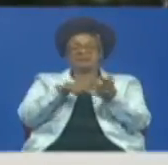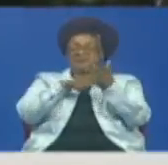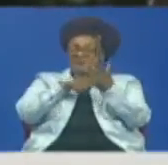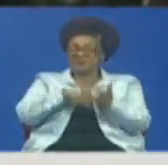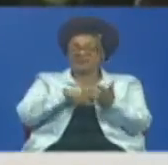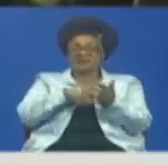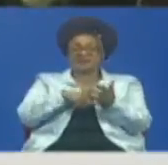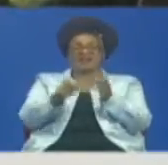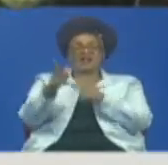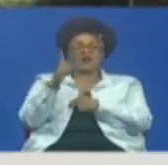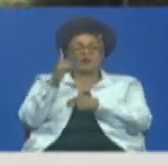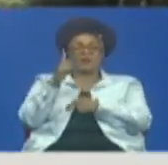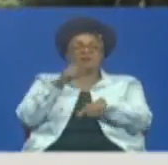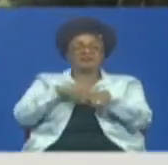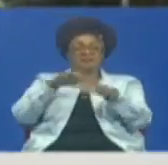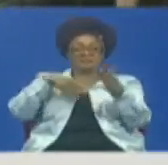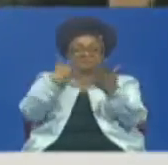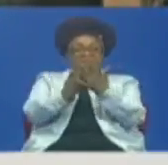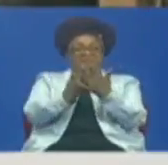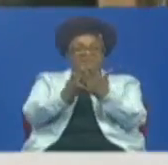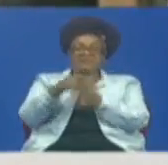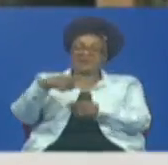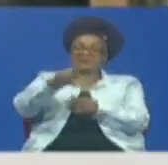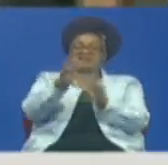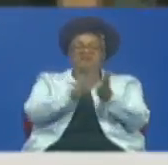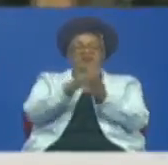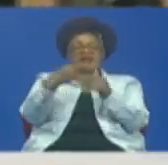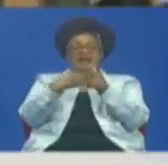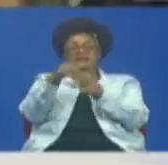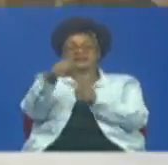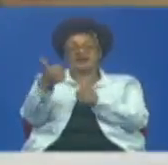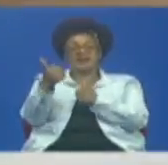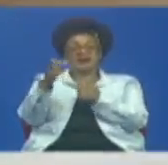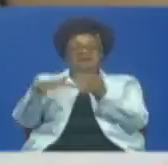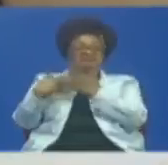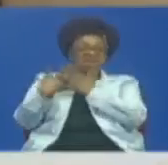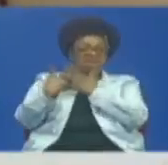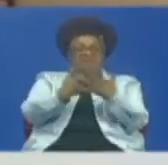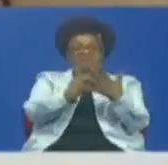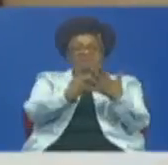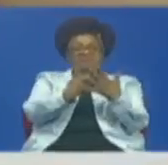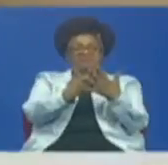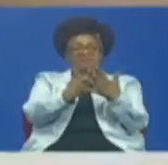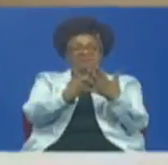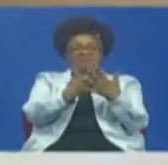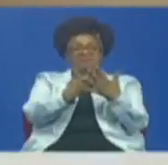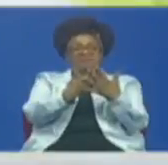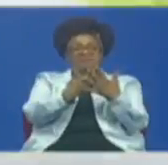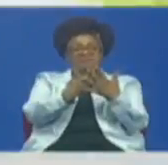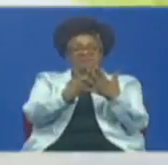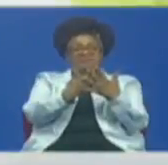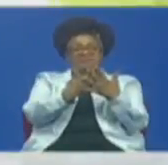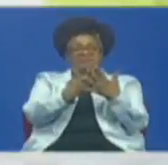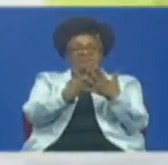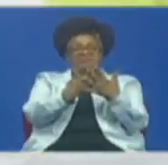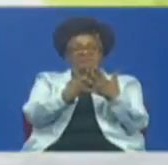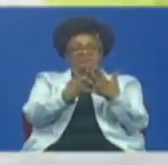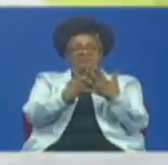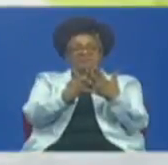time of his arrest, he and 8 others were locked inside the resort drinking.